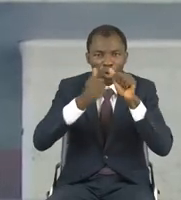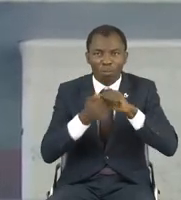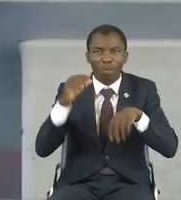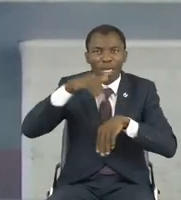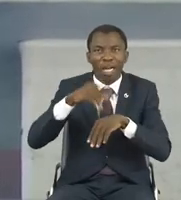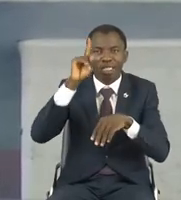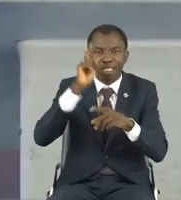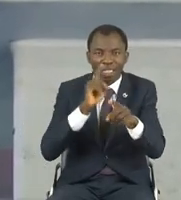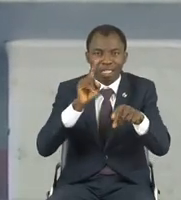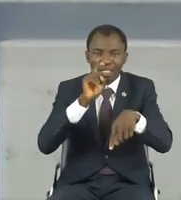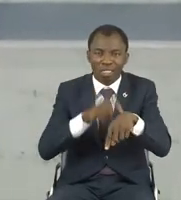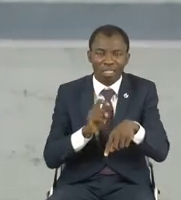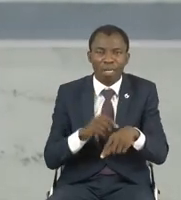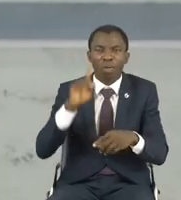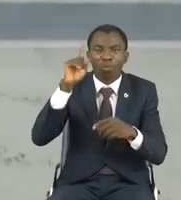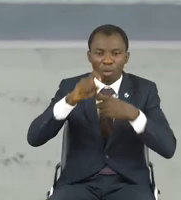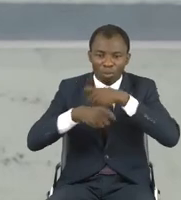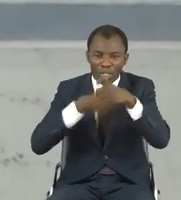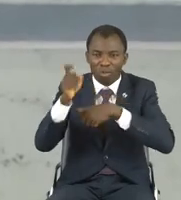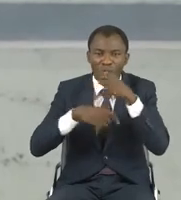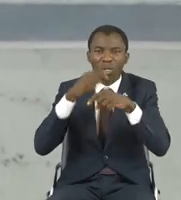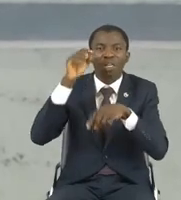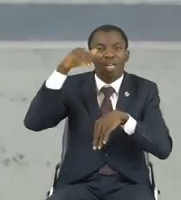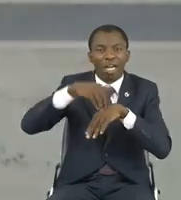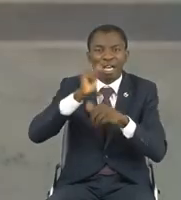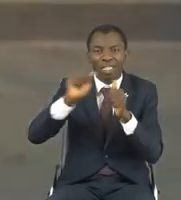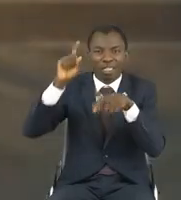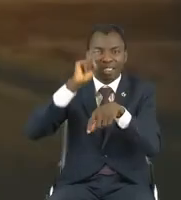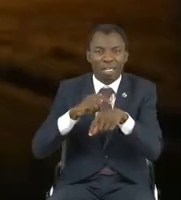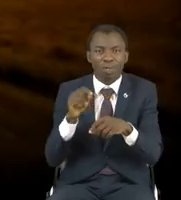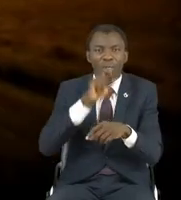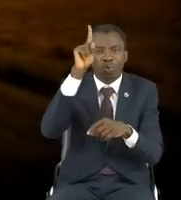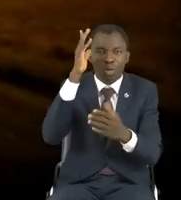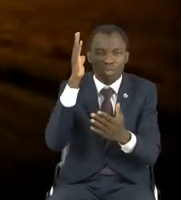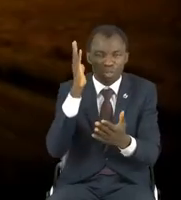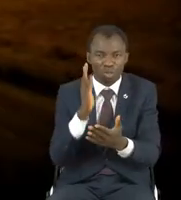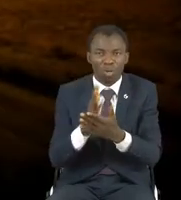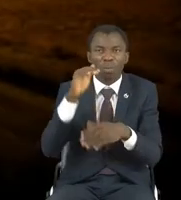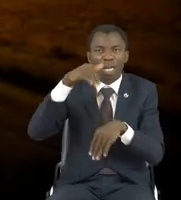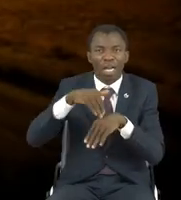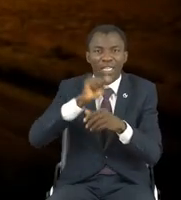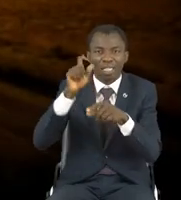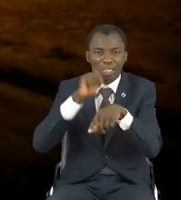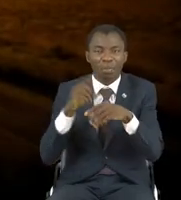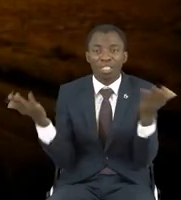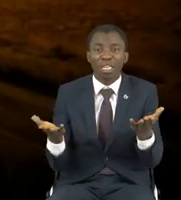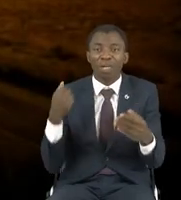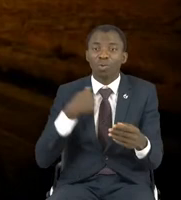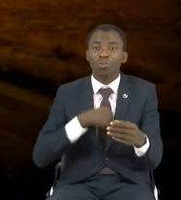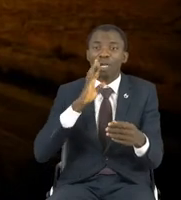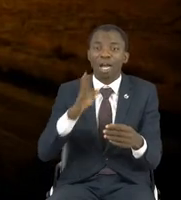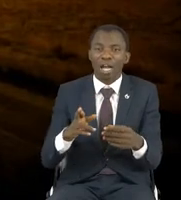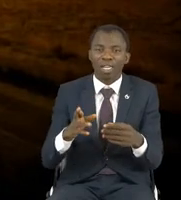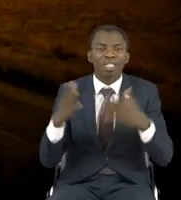a time, and one storm at a time, here we are. I said, here